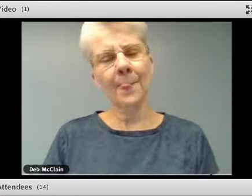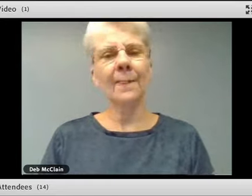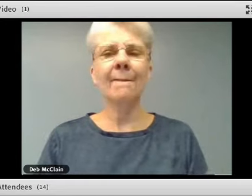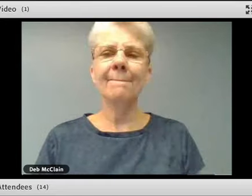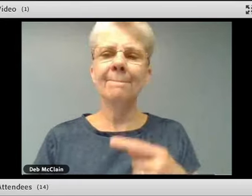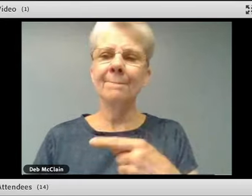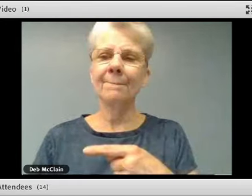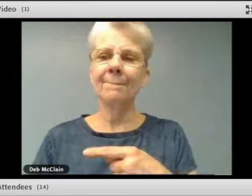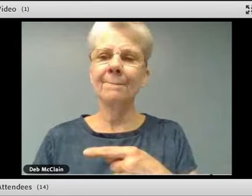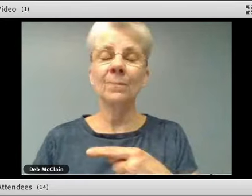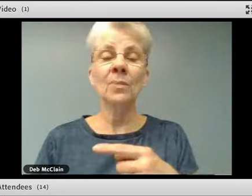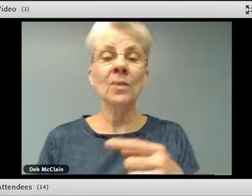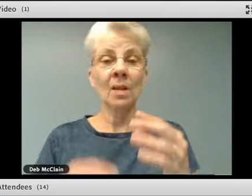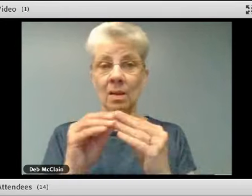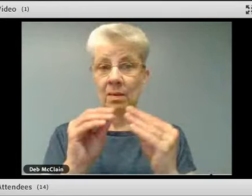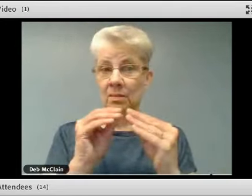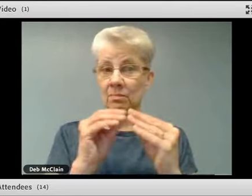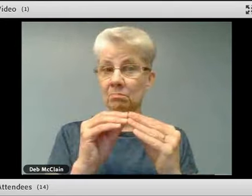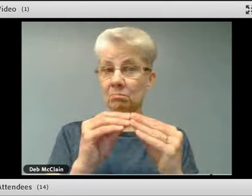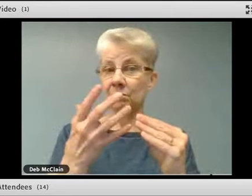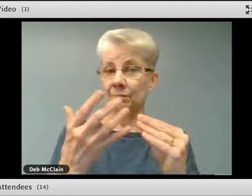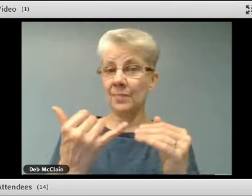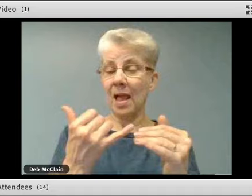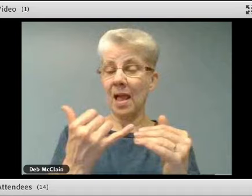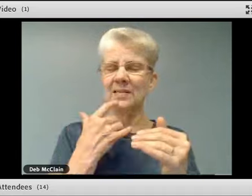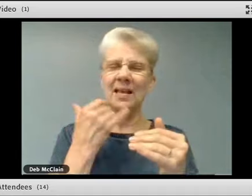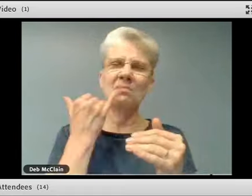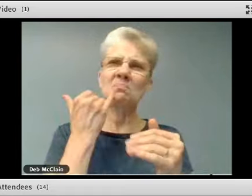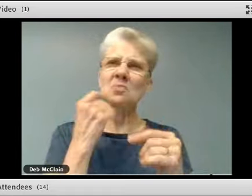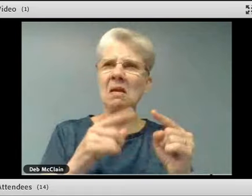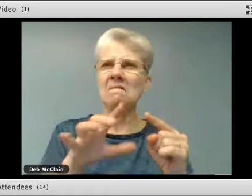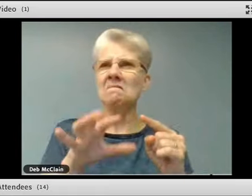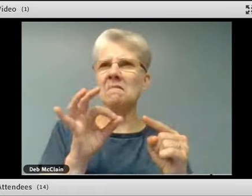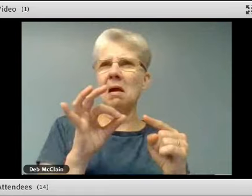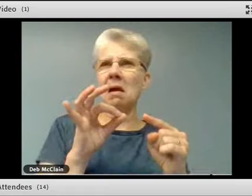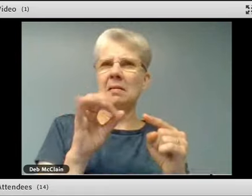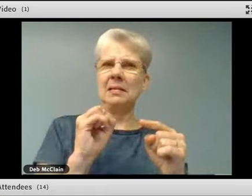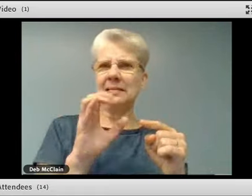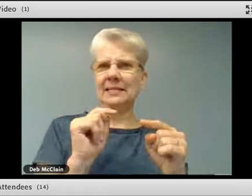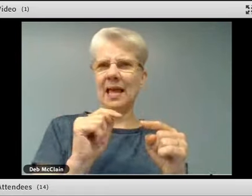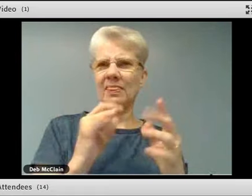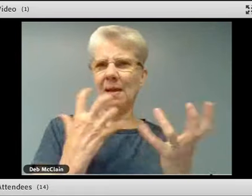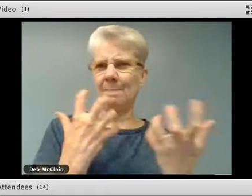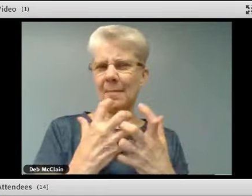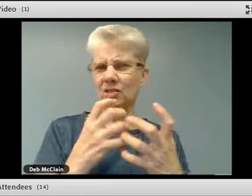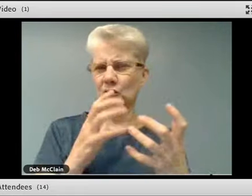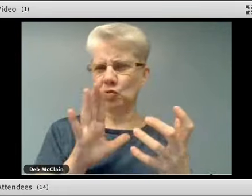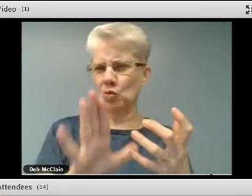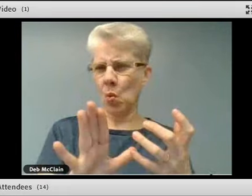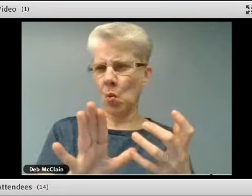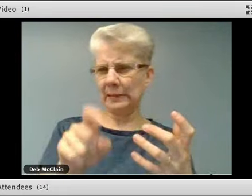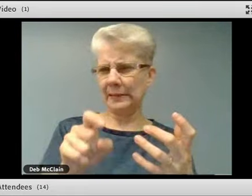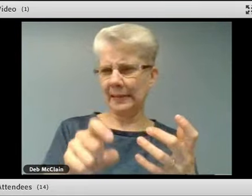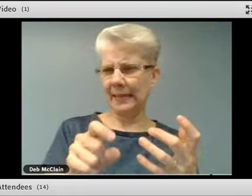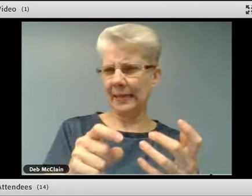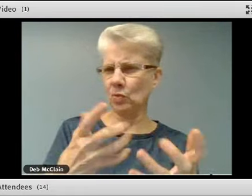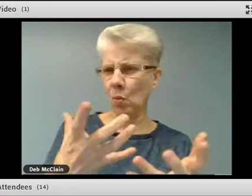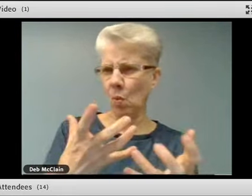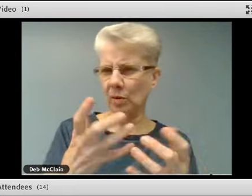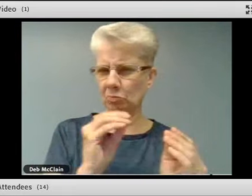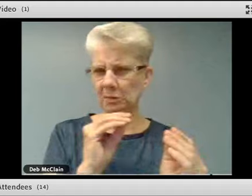additionally, let's say that you can't find a set that meets your needs or that you can use in